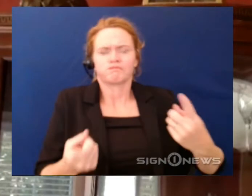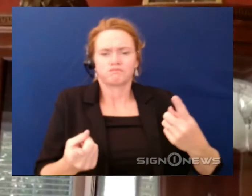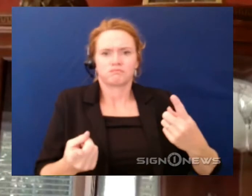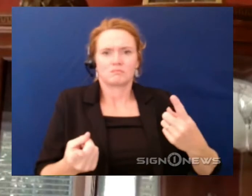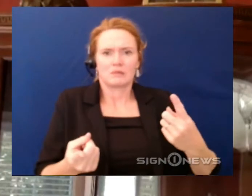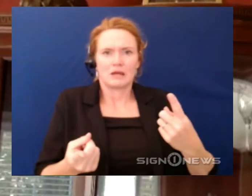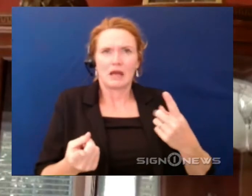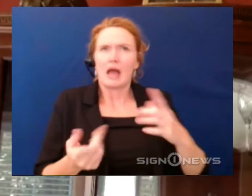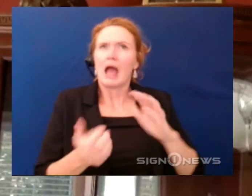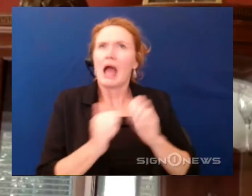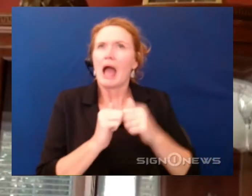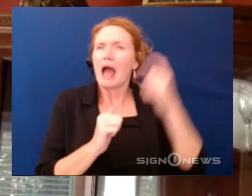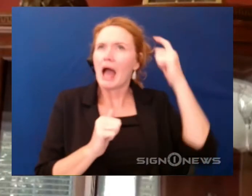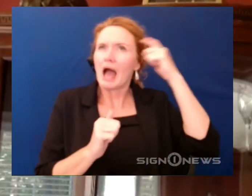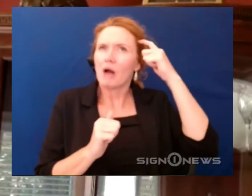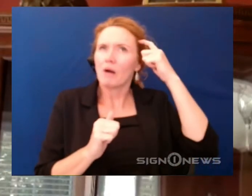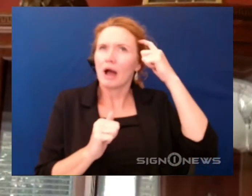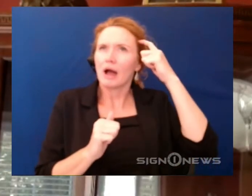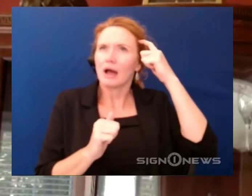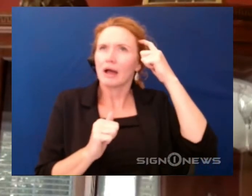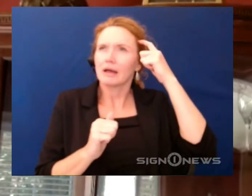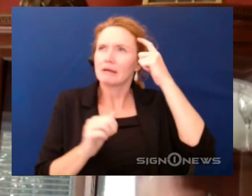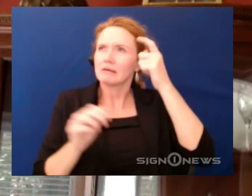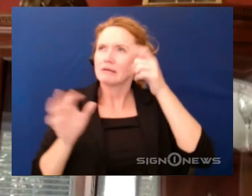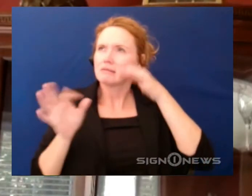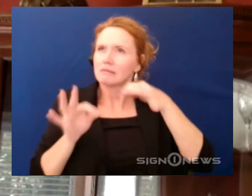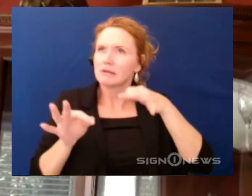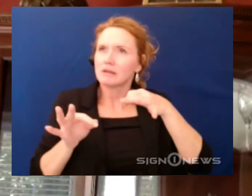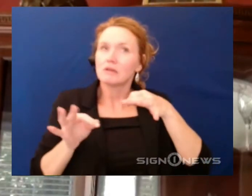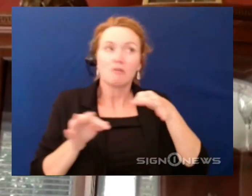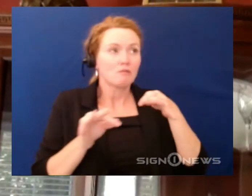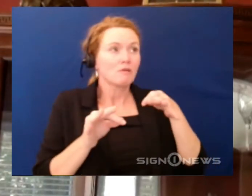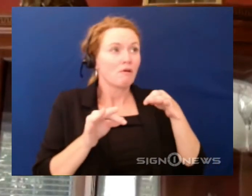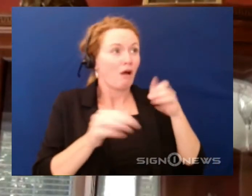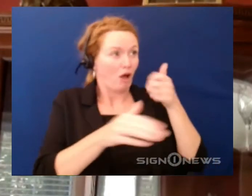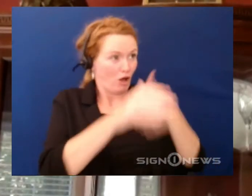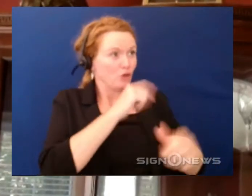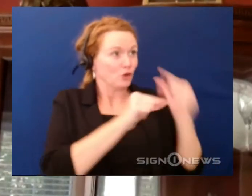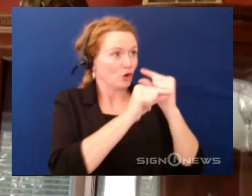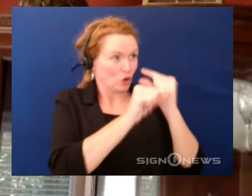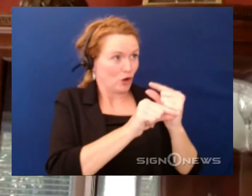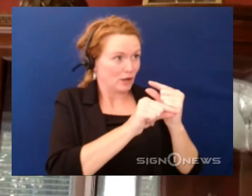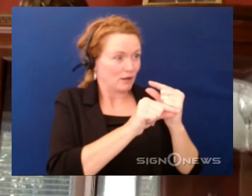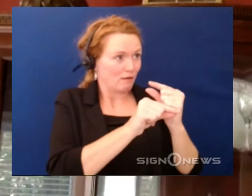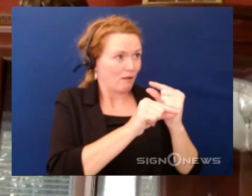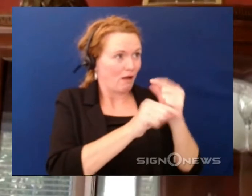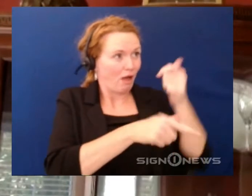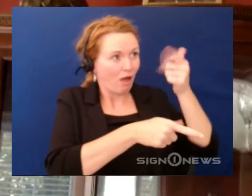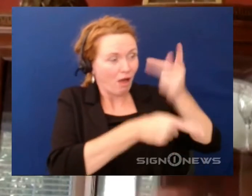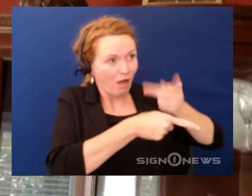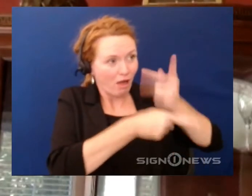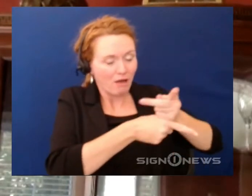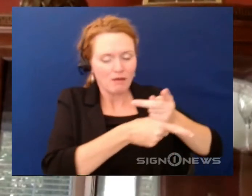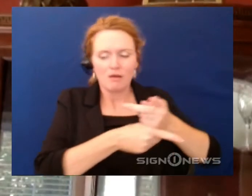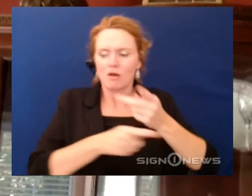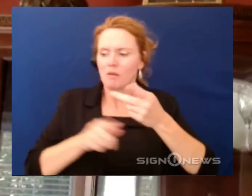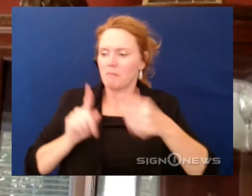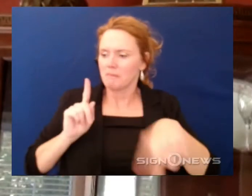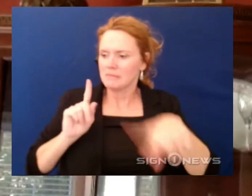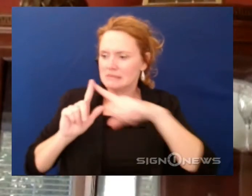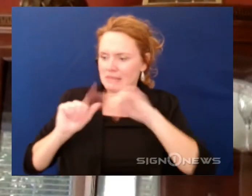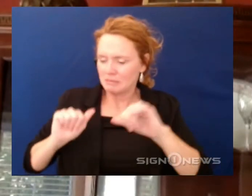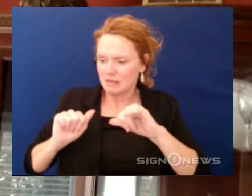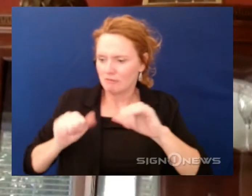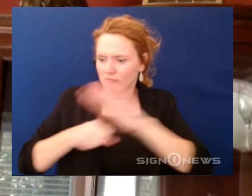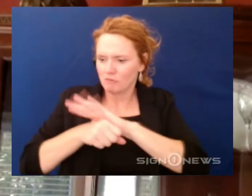how in my mind I reconciled the fact that you could be under guardianship and fully included and fully integrated, because that's simply